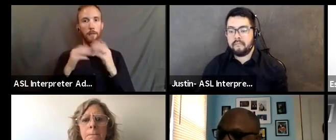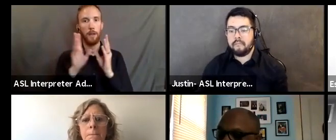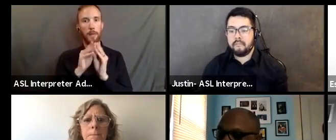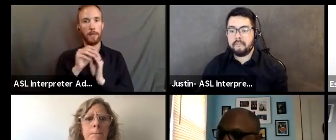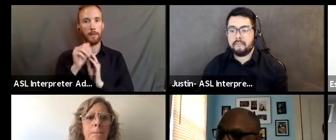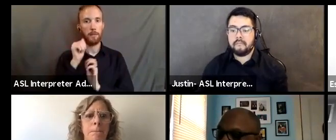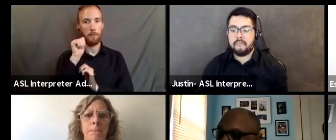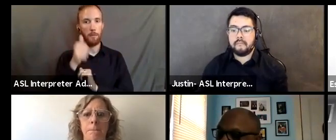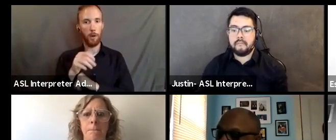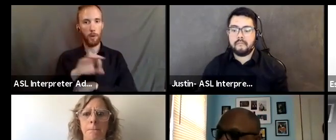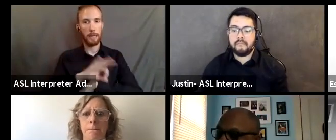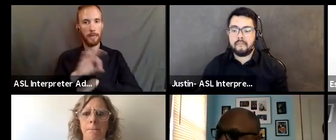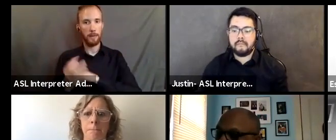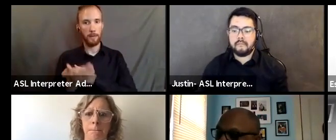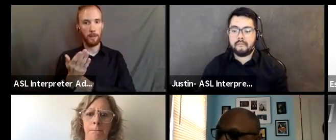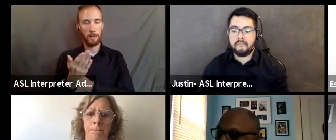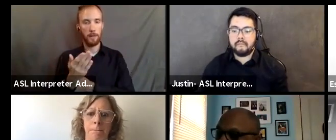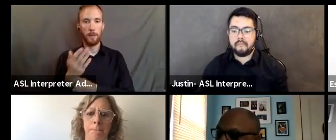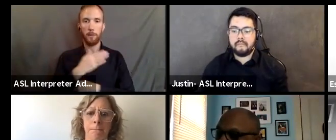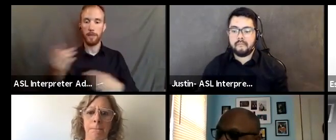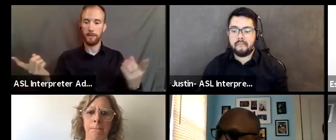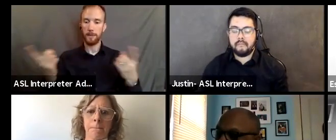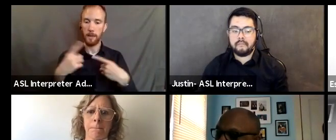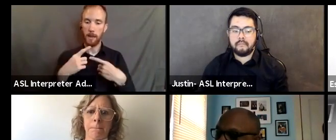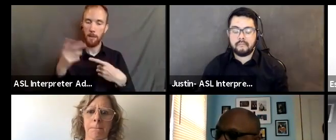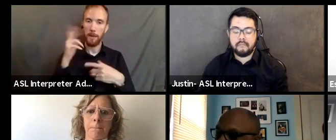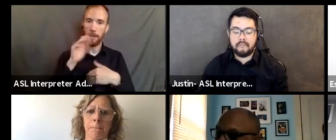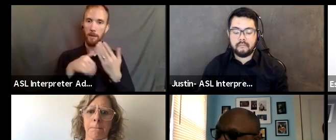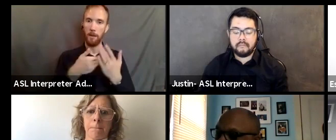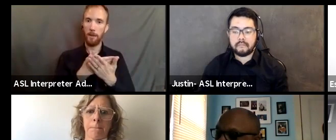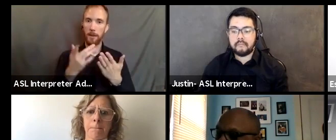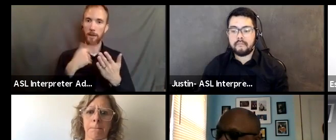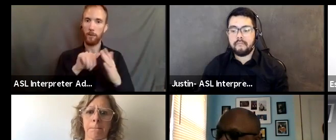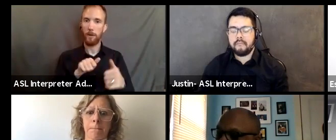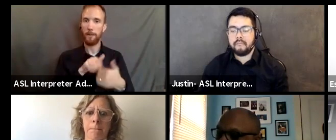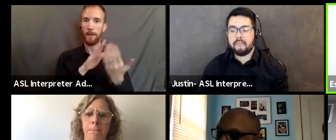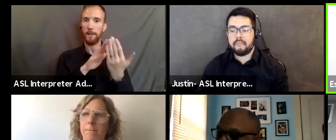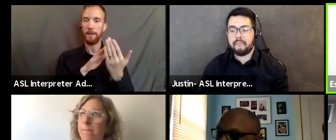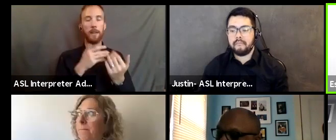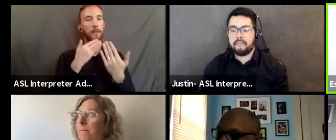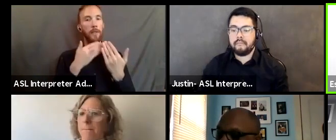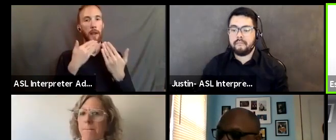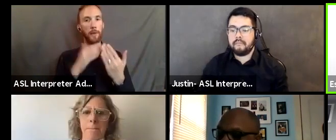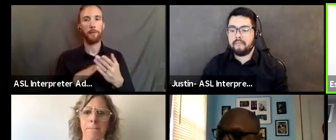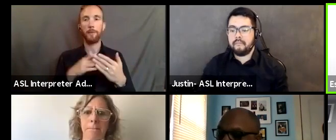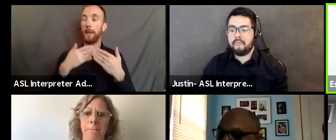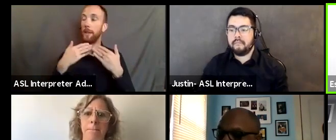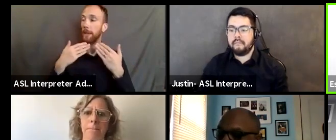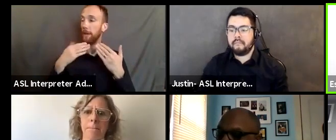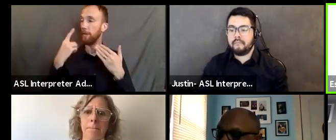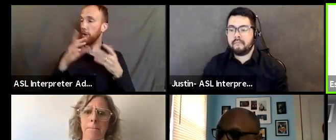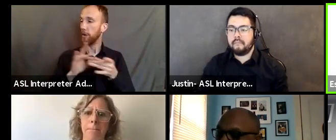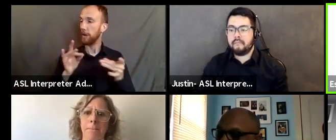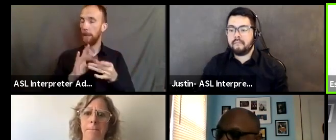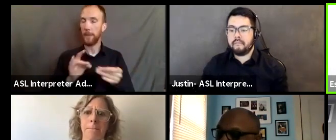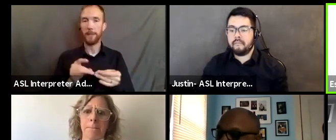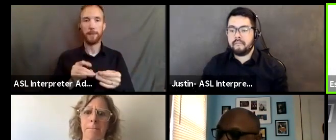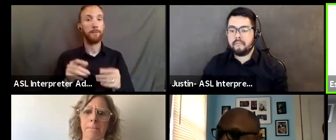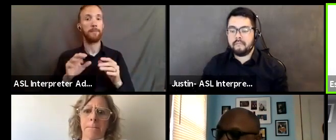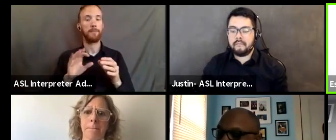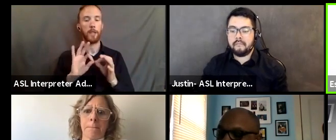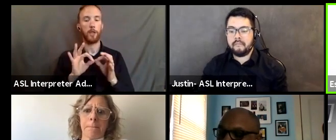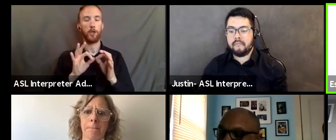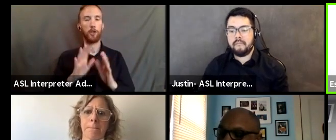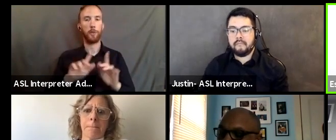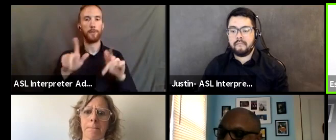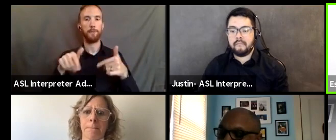accompany us and hear firsthand of the inequities we are facing thank you thank you for your comments mr president will proceed with speaker